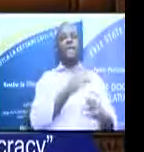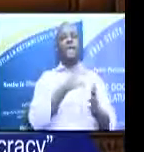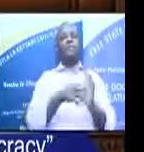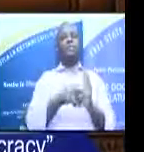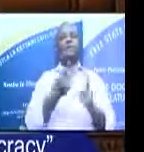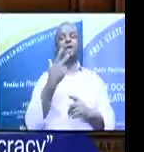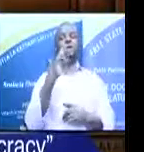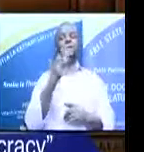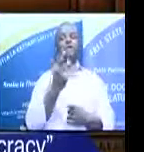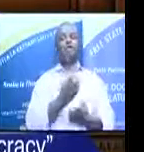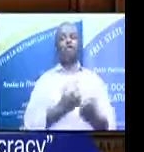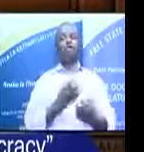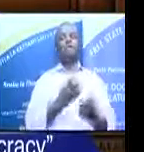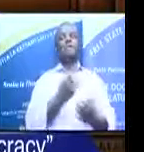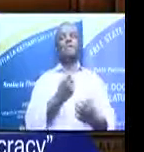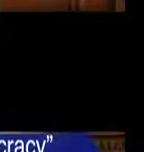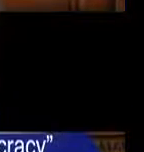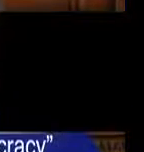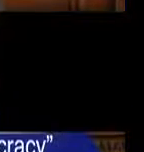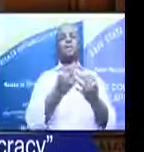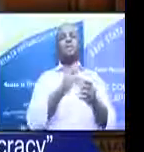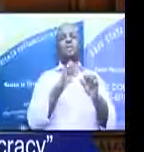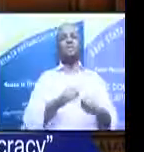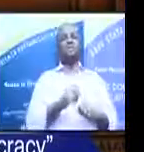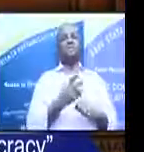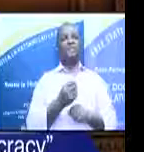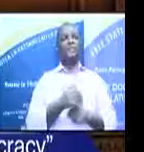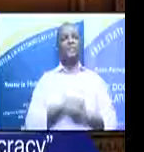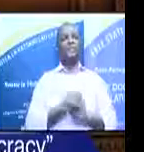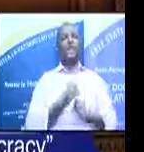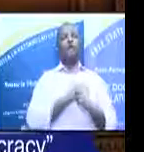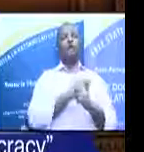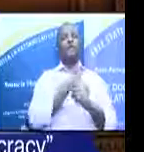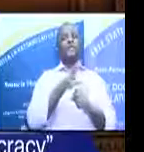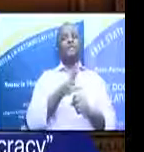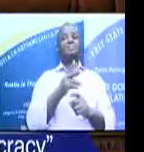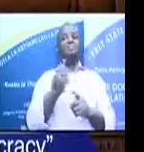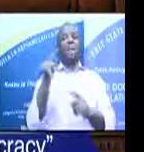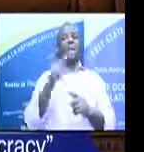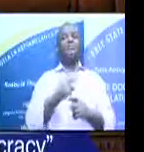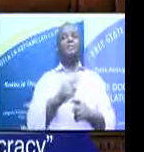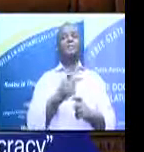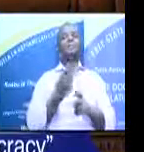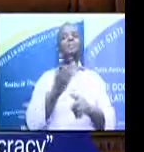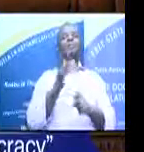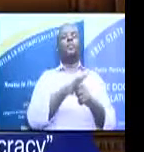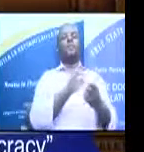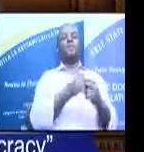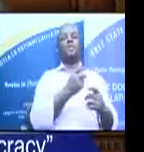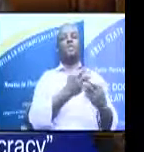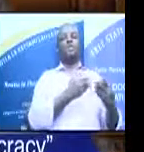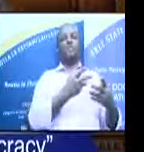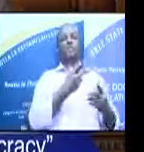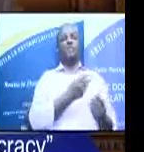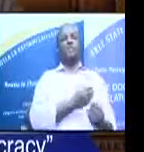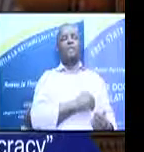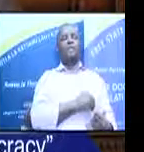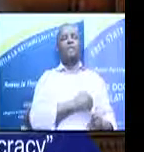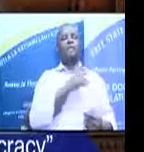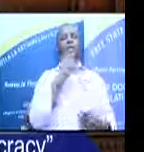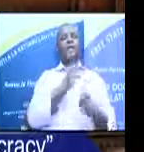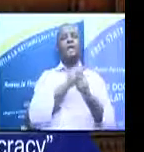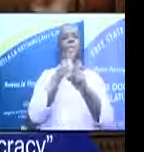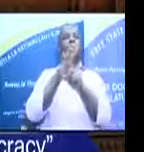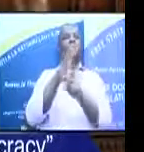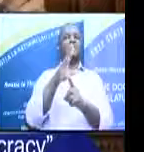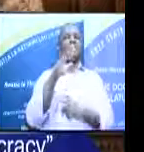in the economy through its budget system. Now, COVID arrives over and above those problems. It did not only expose the Free